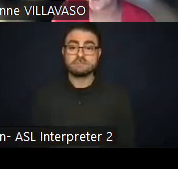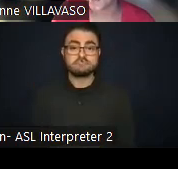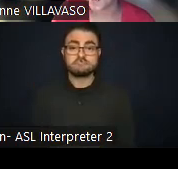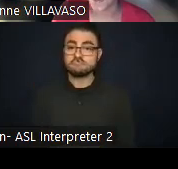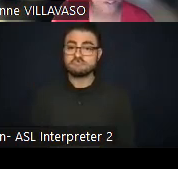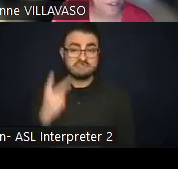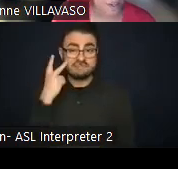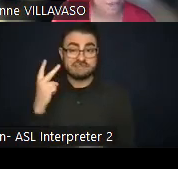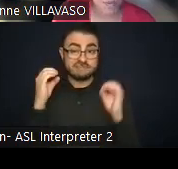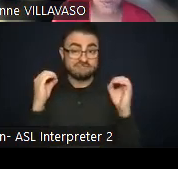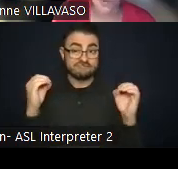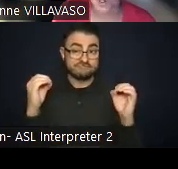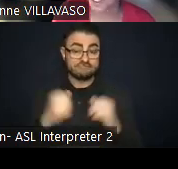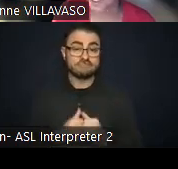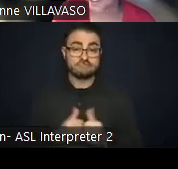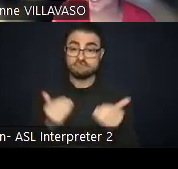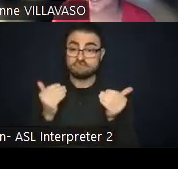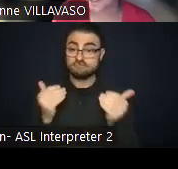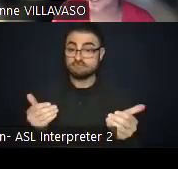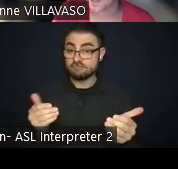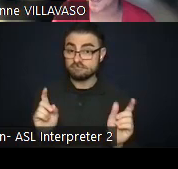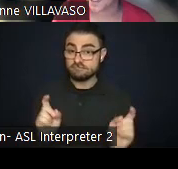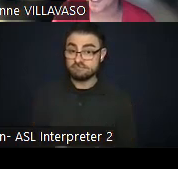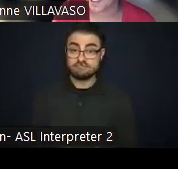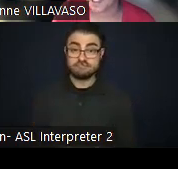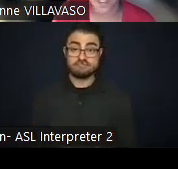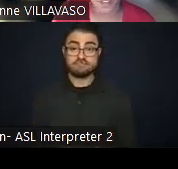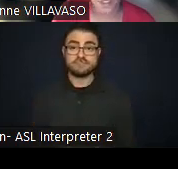Seeing that there are none, may we move forward?